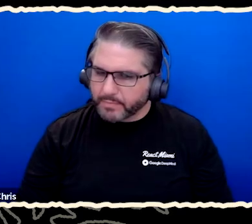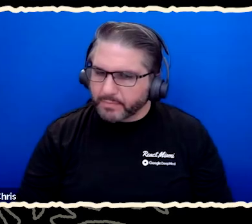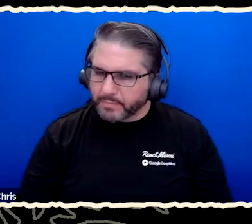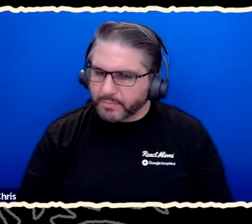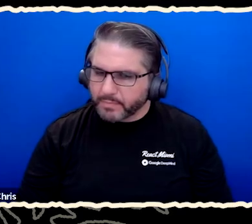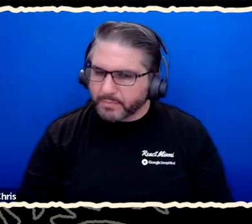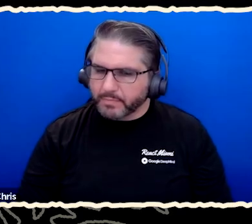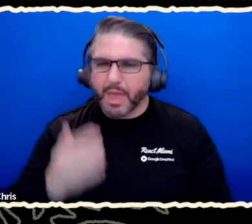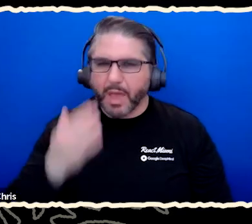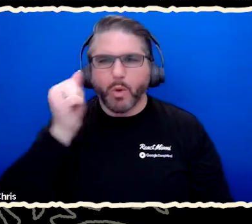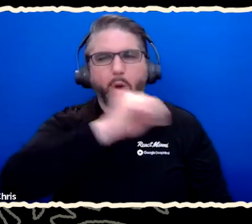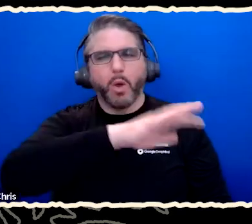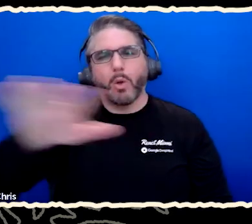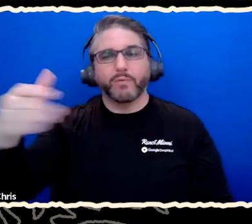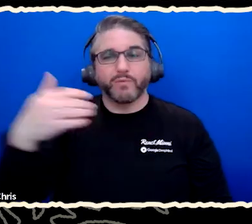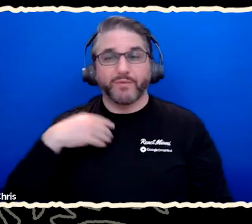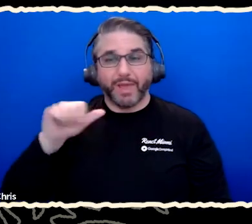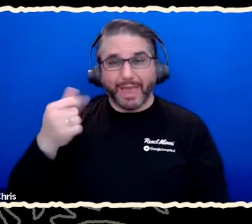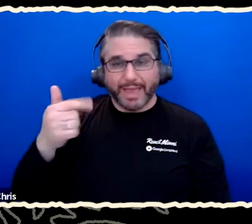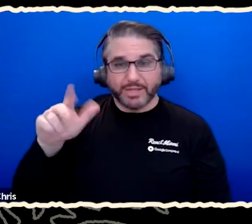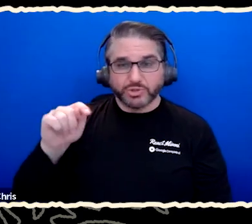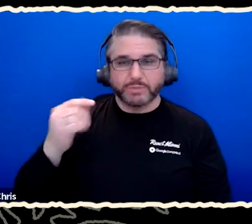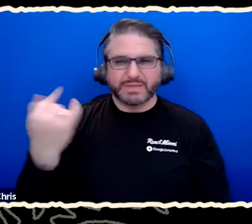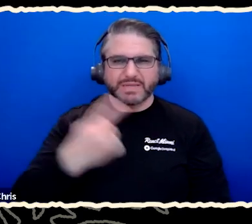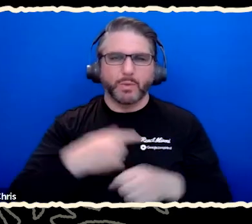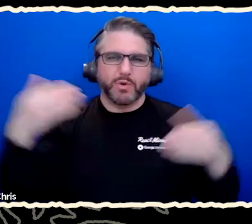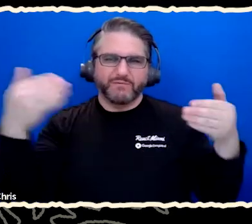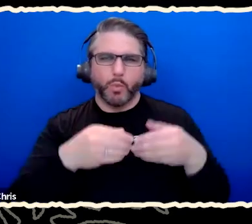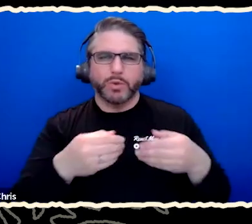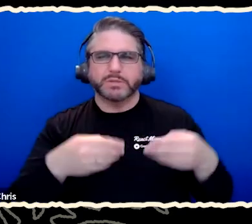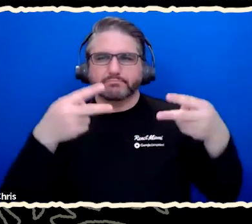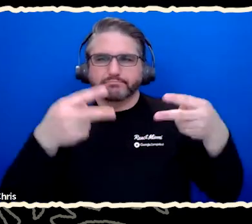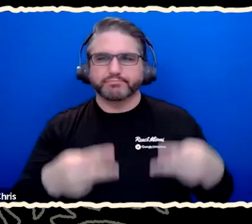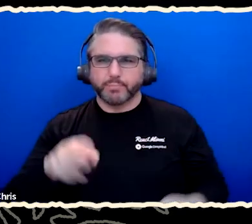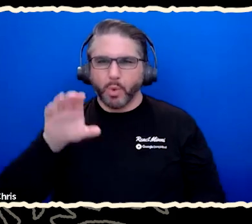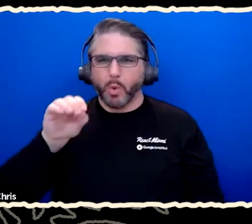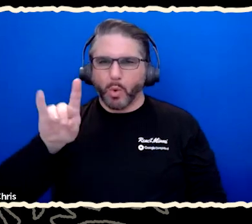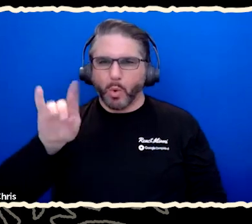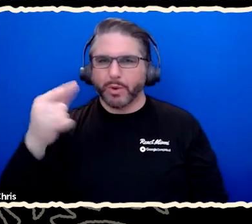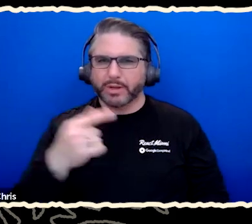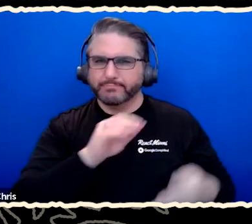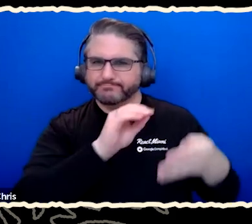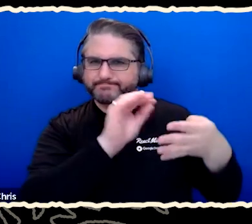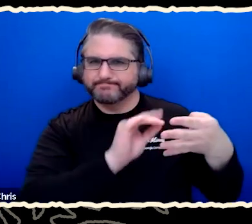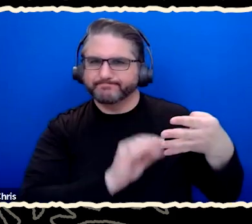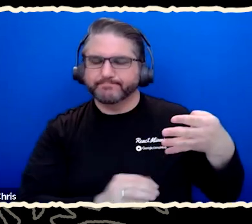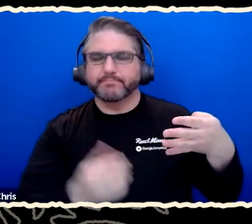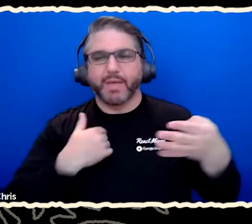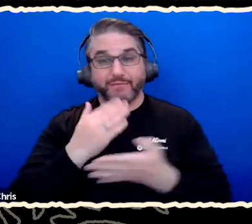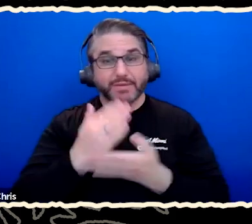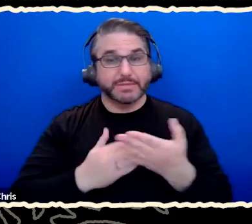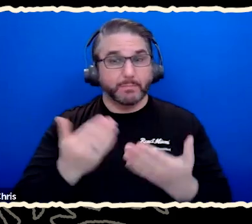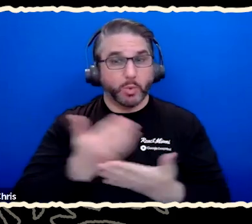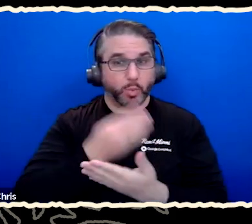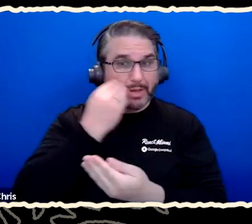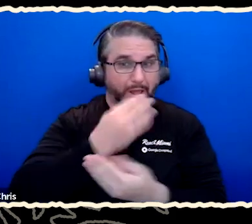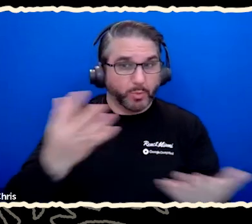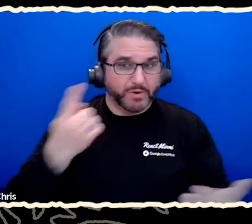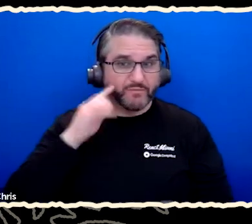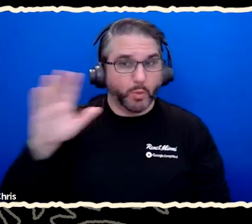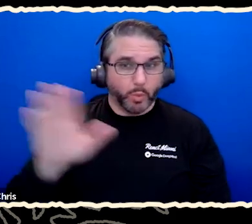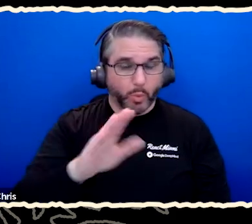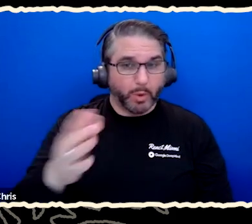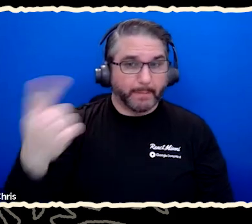old-fashioned coding today, OK? But stay until the end, because I do have something for your agents coming. So let's get